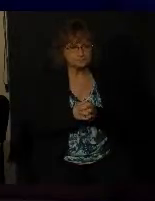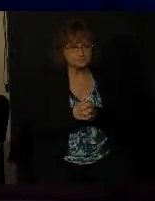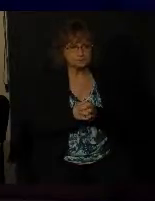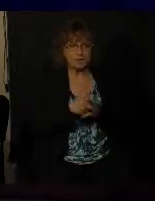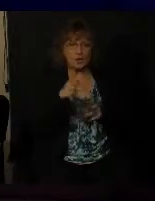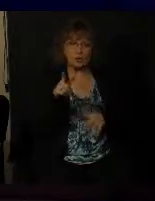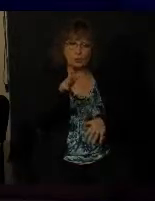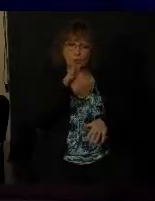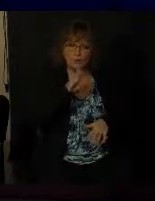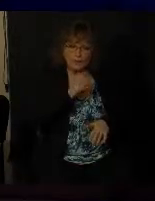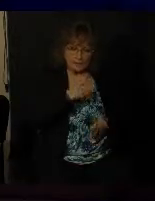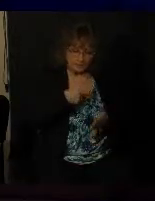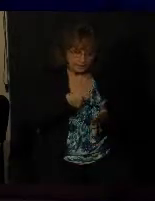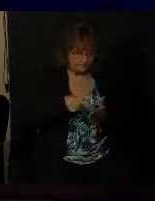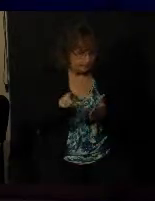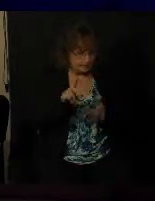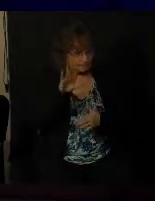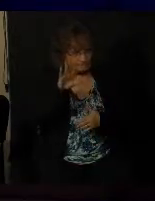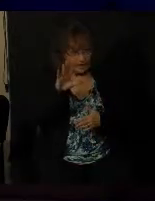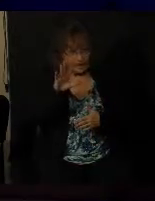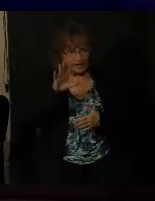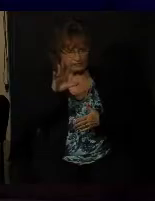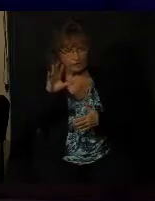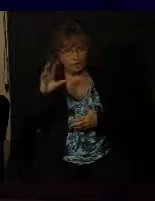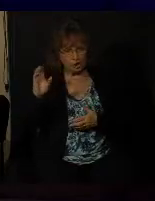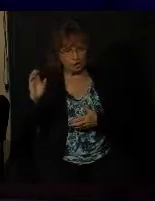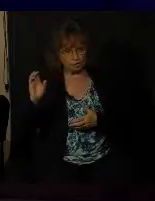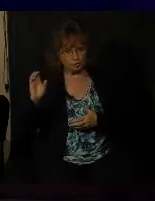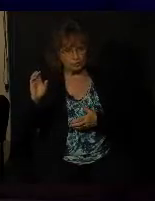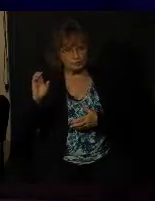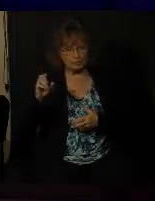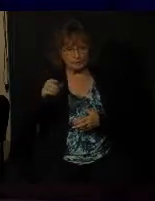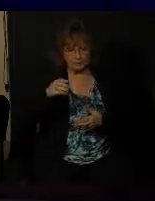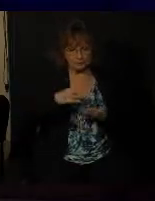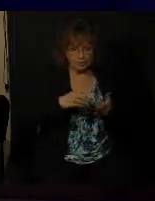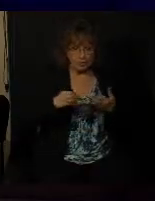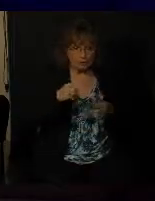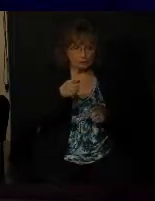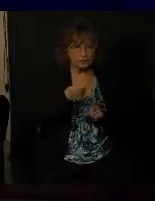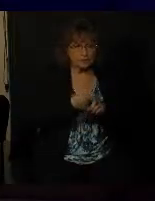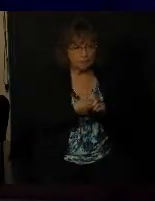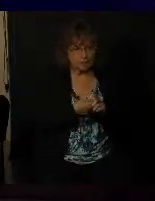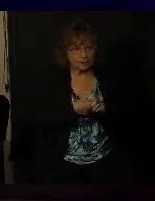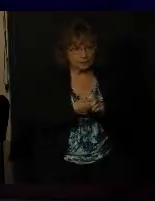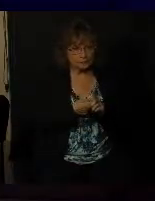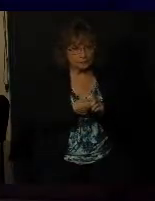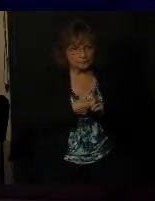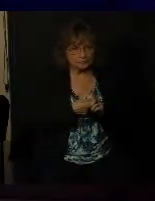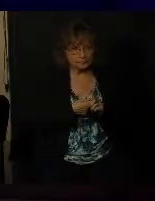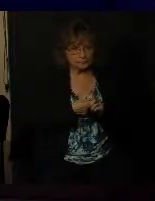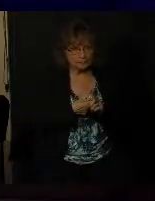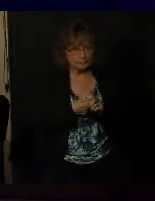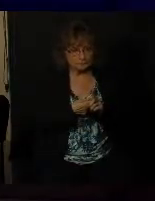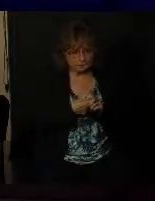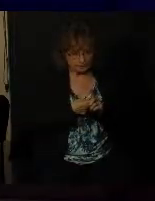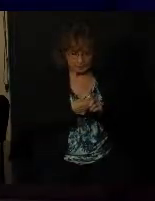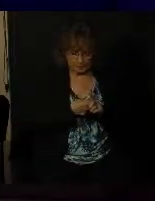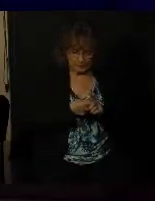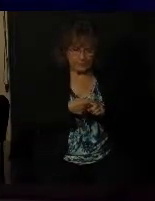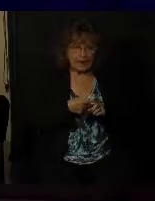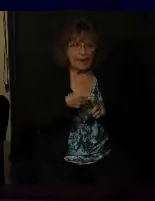at the program who came to meet Jesus Christ. Brett's family,